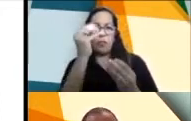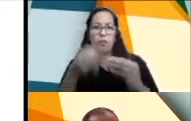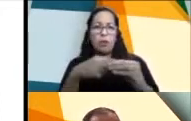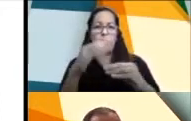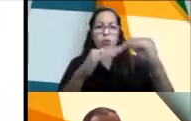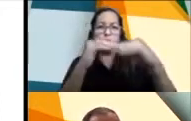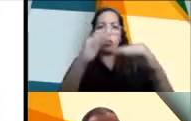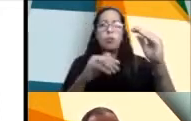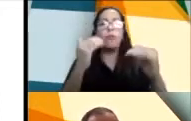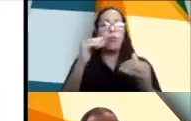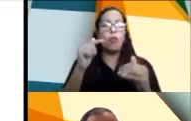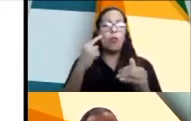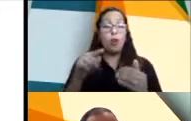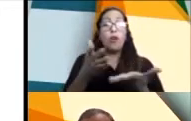funding.